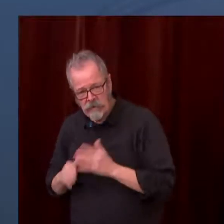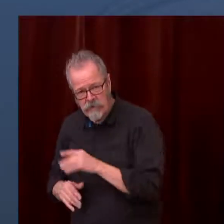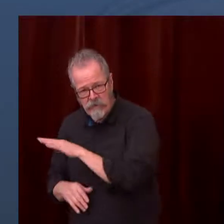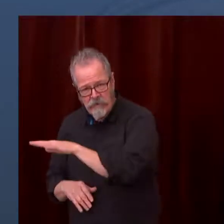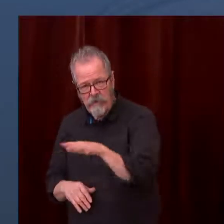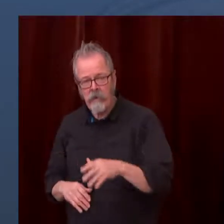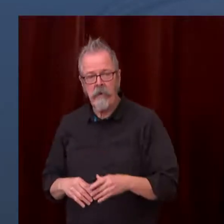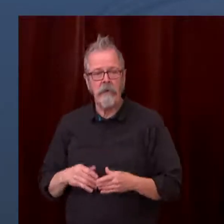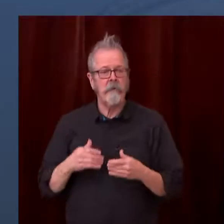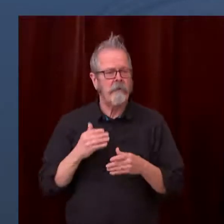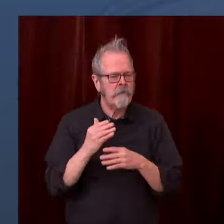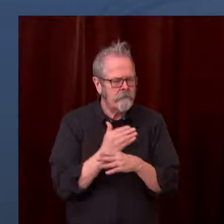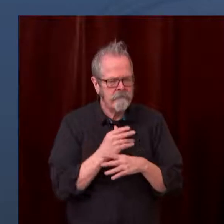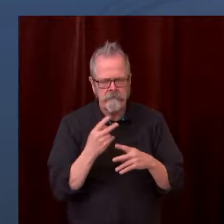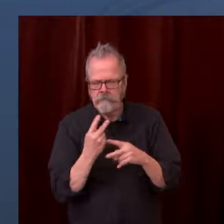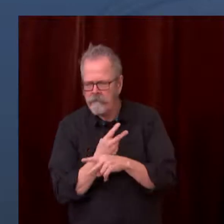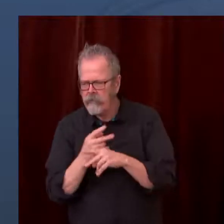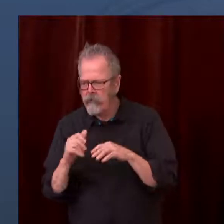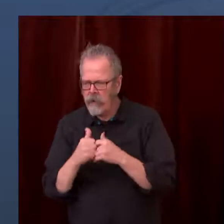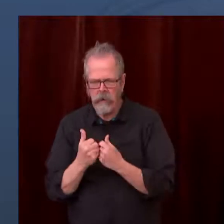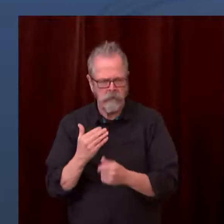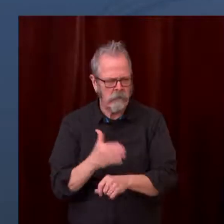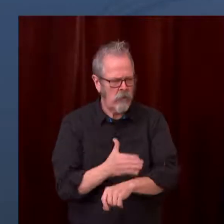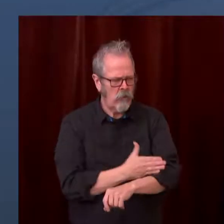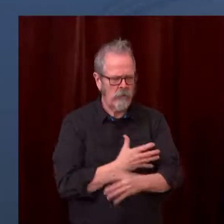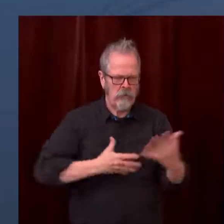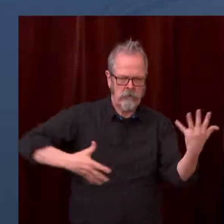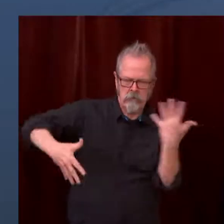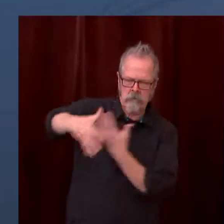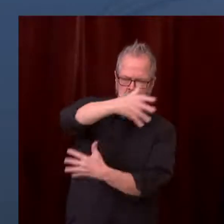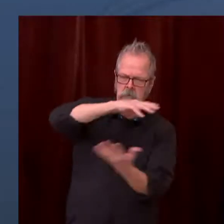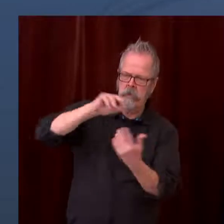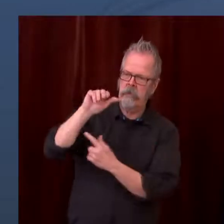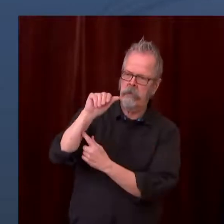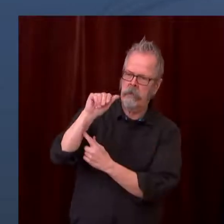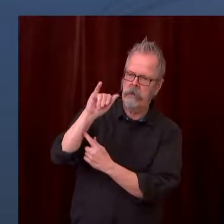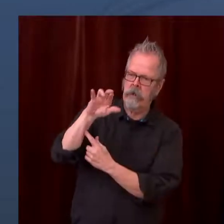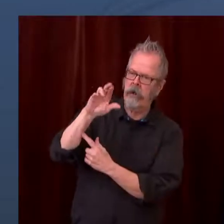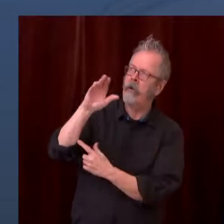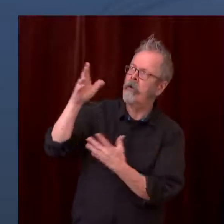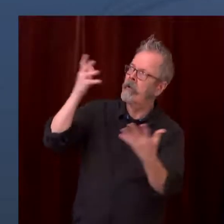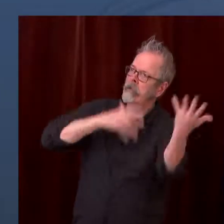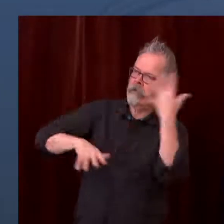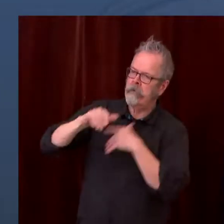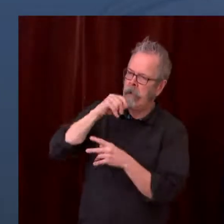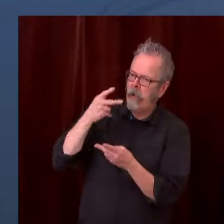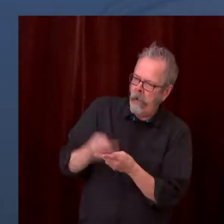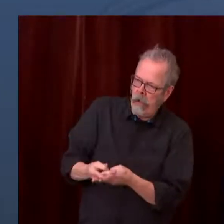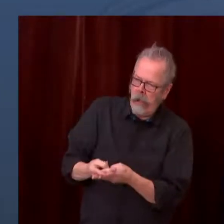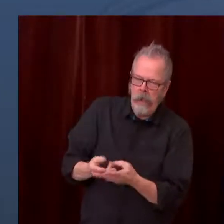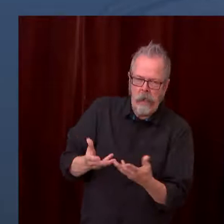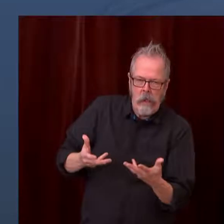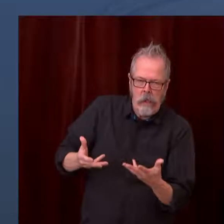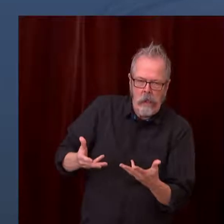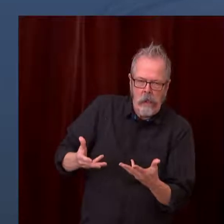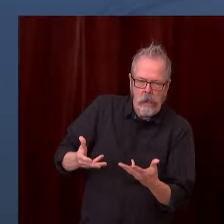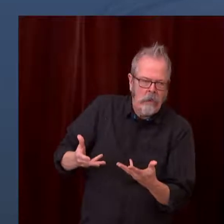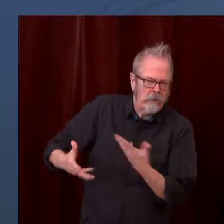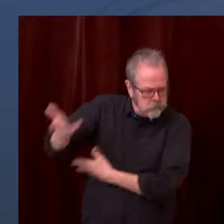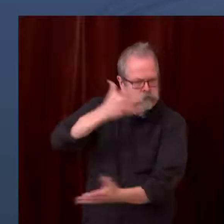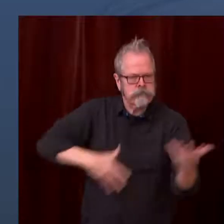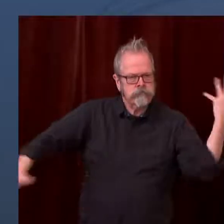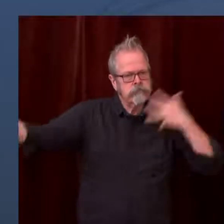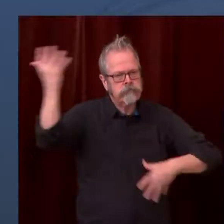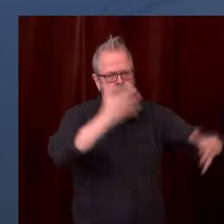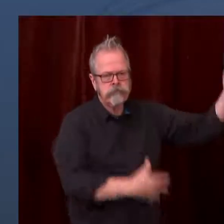personal perspective on how I look at this. I'm from a family of teachers. My father was a very beloved teacher, coach,